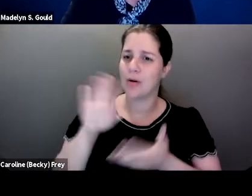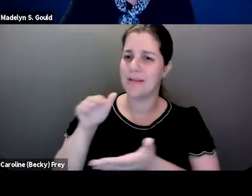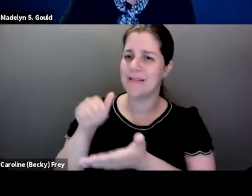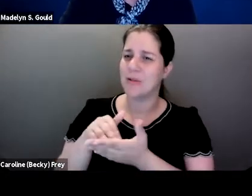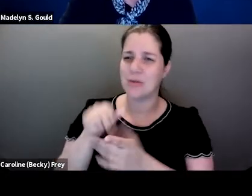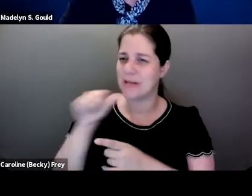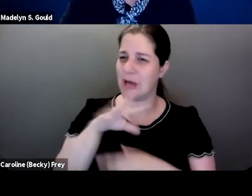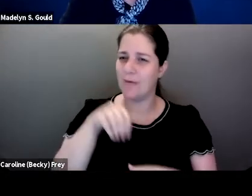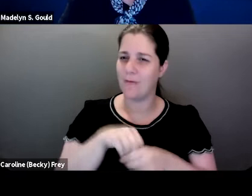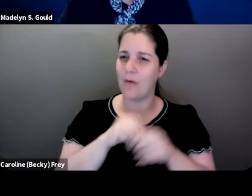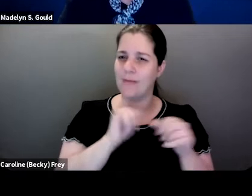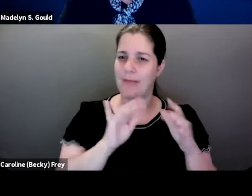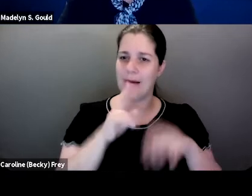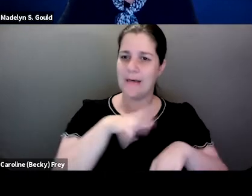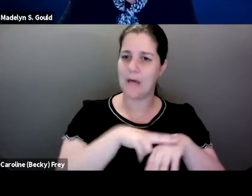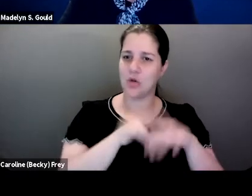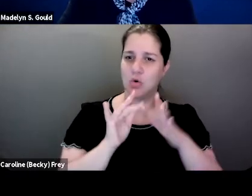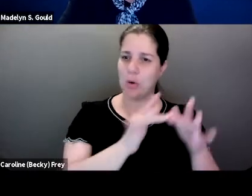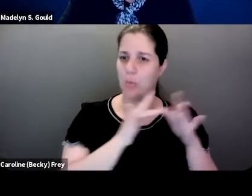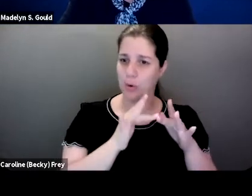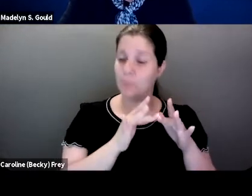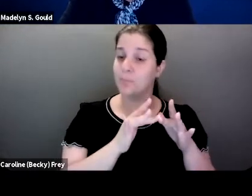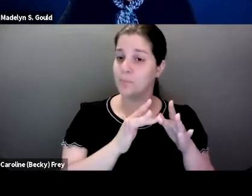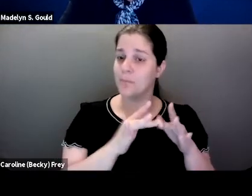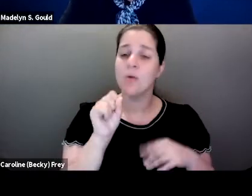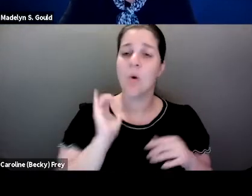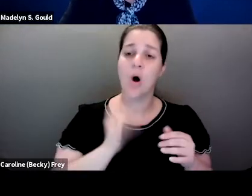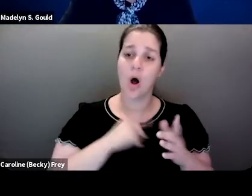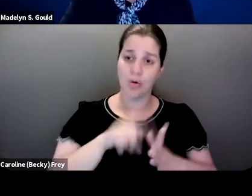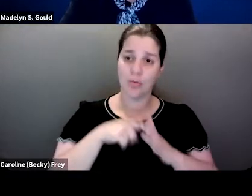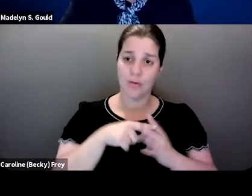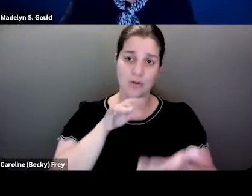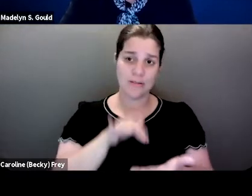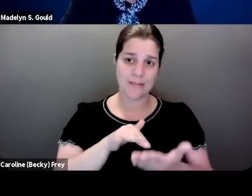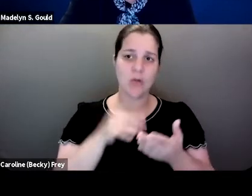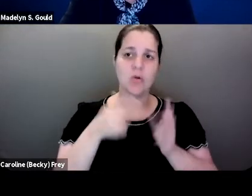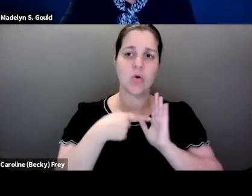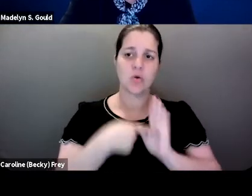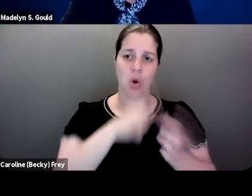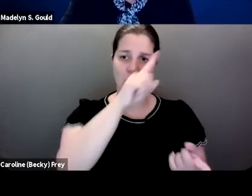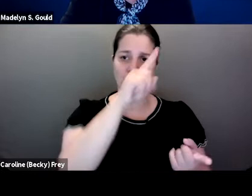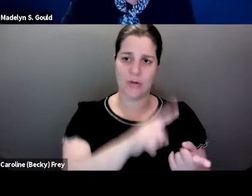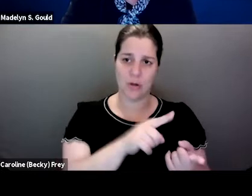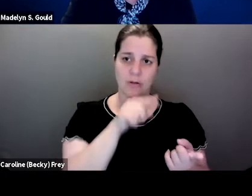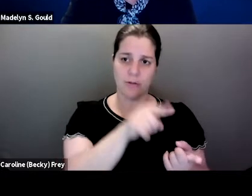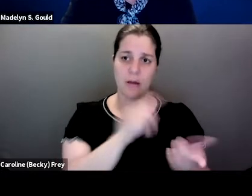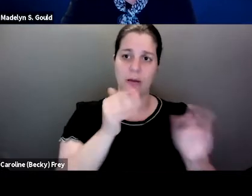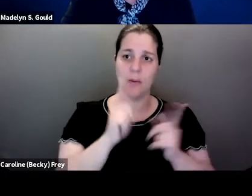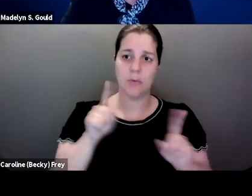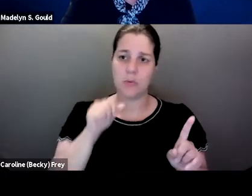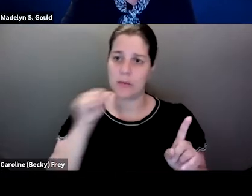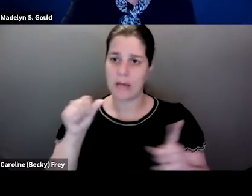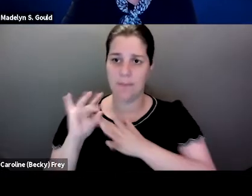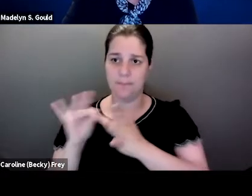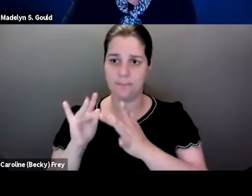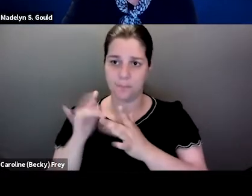of the network. So our original studies did show this reduction in suicide risk during the call. Next